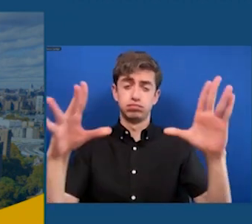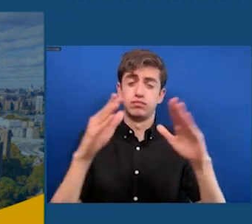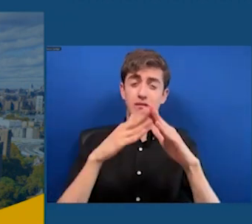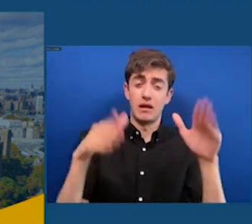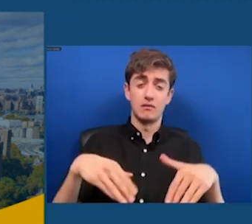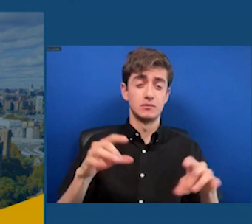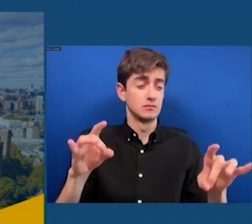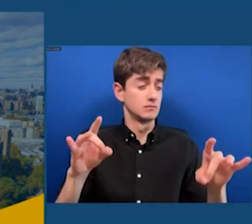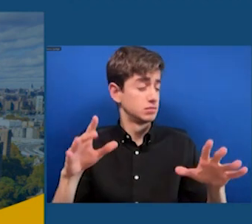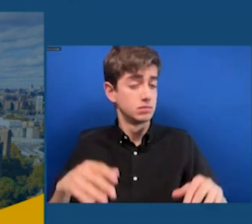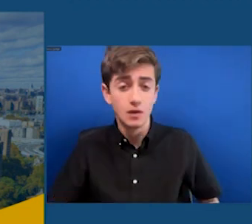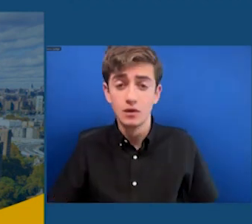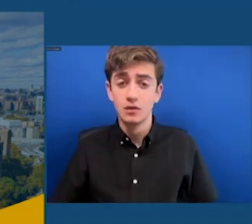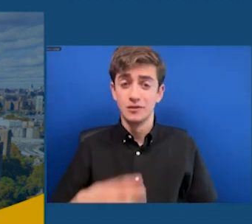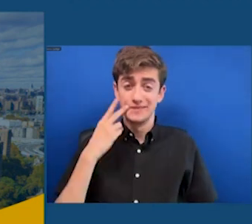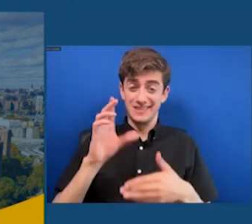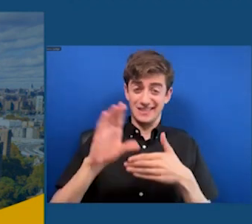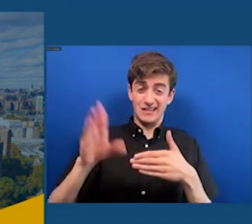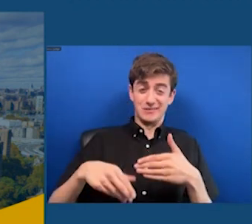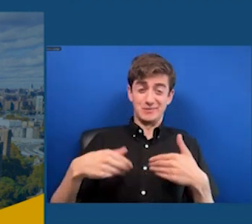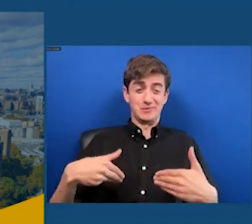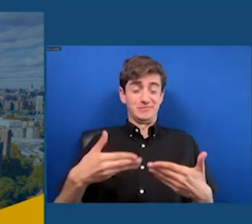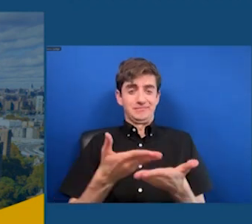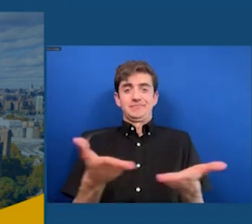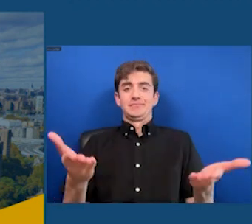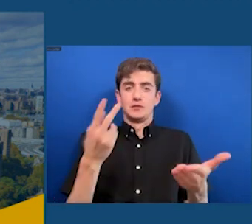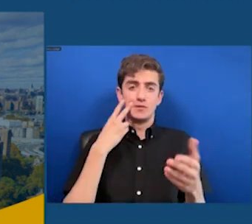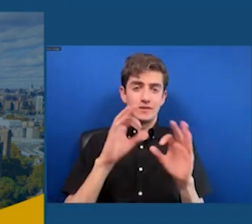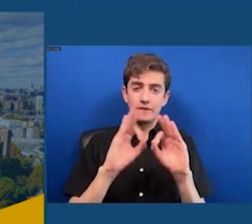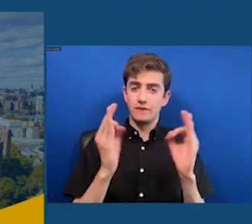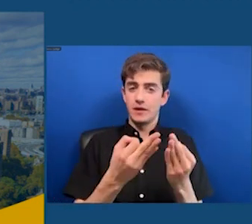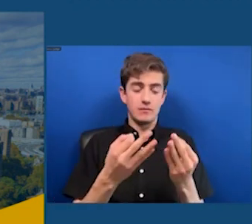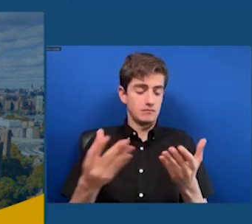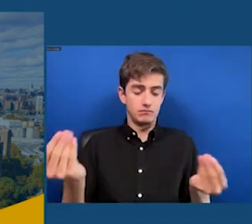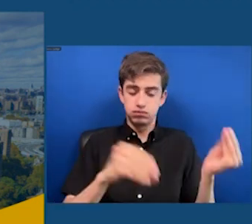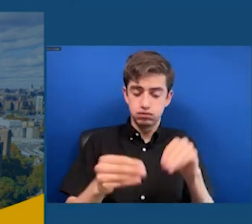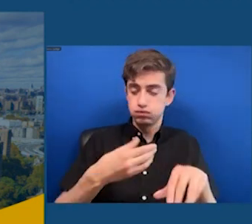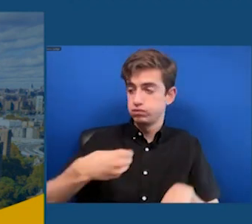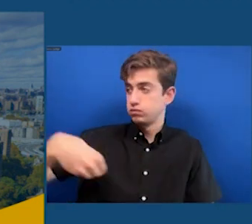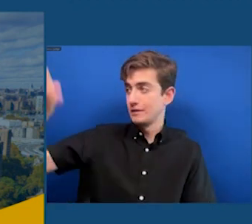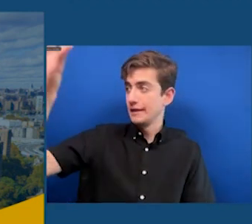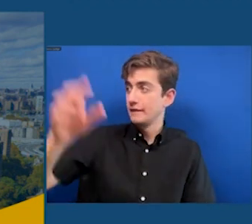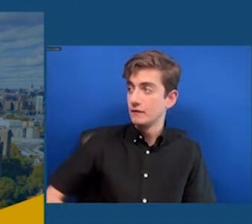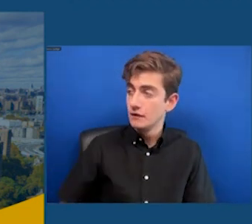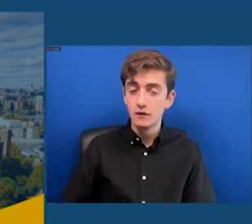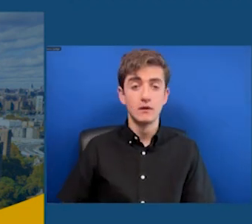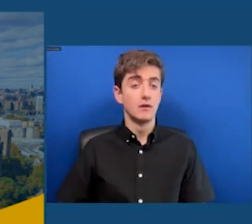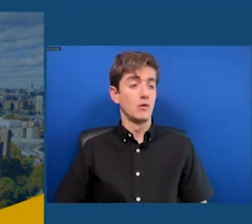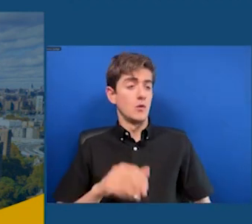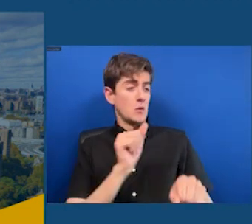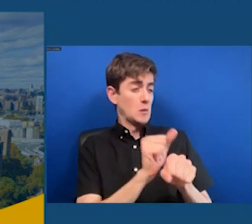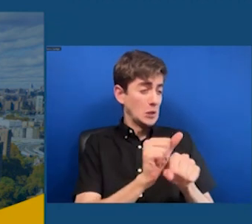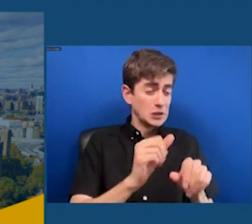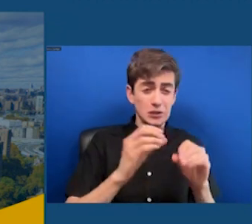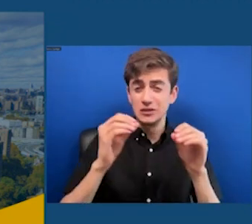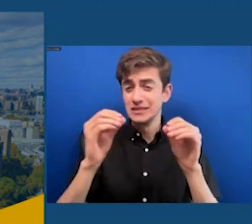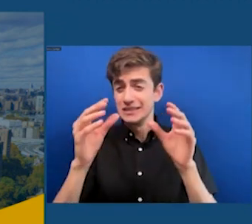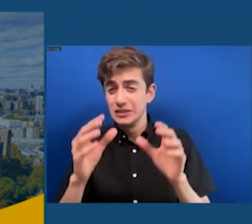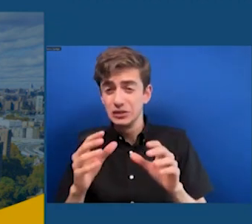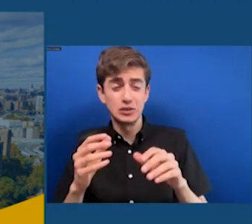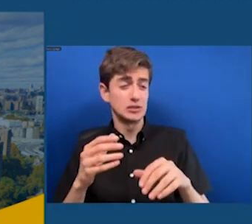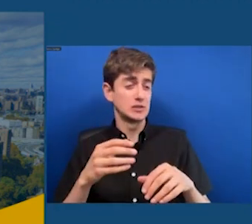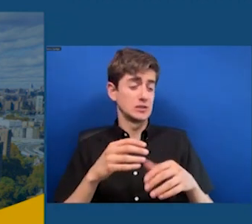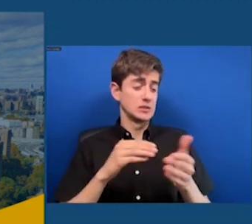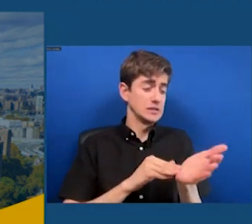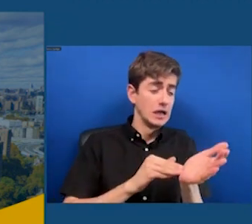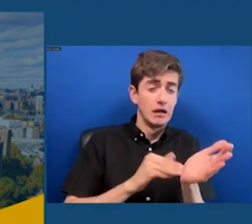evident. Families literally packing up and leaving. Frontline workers and teachers and firefighters